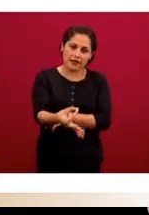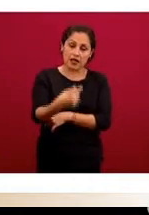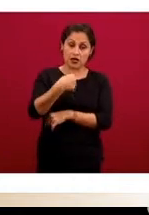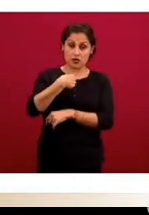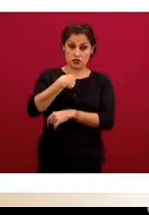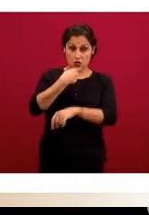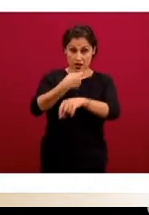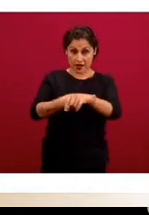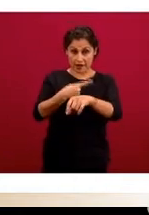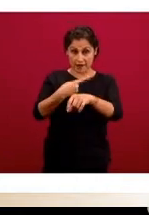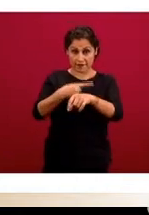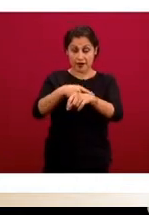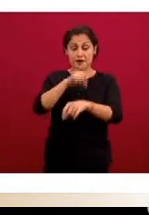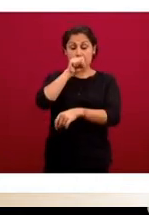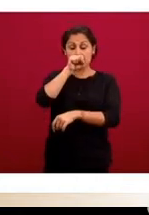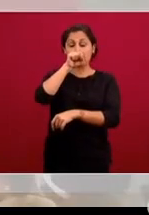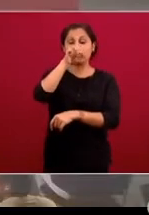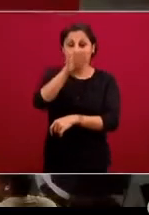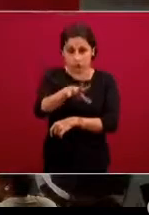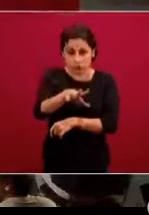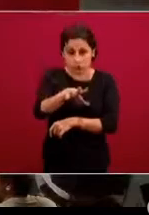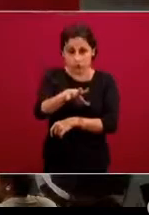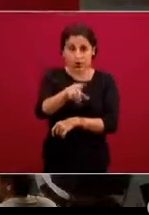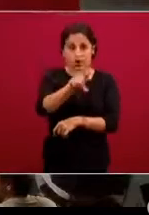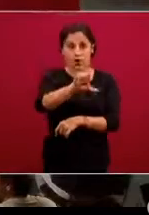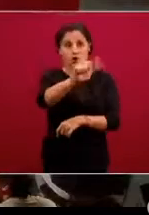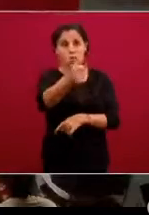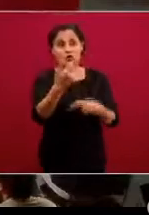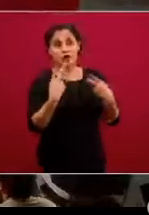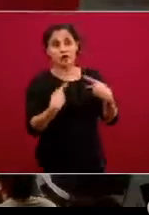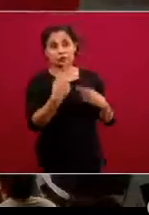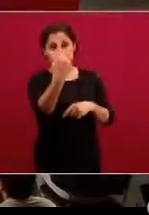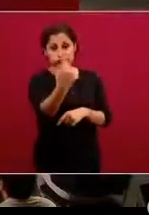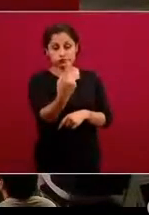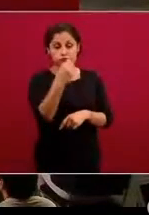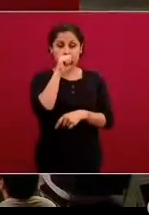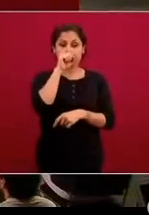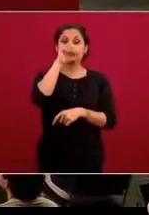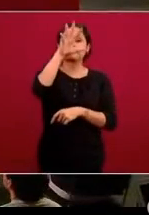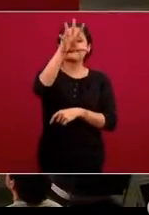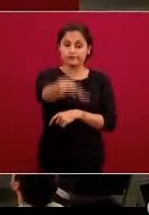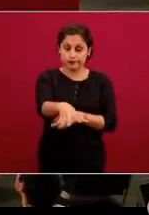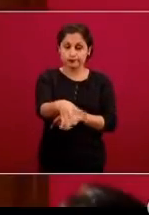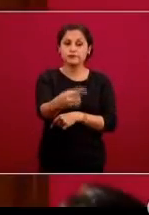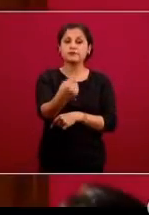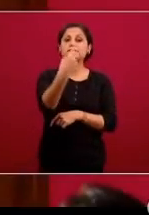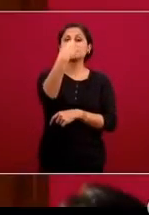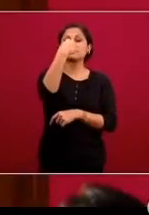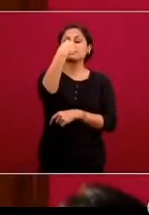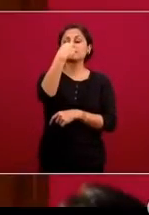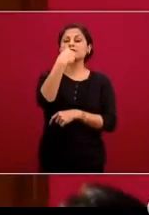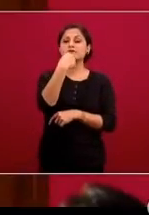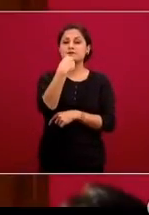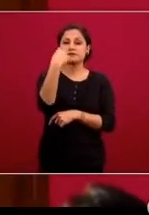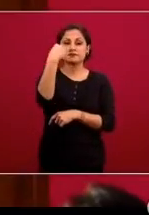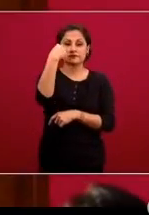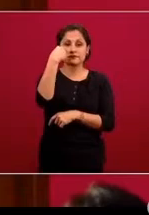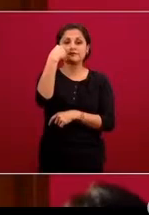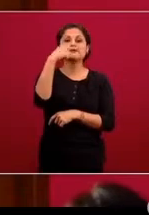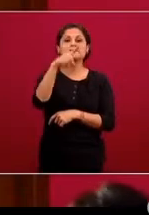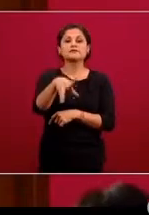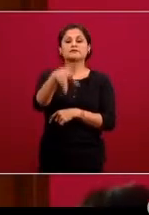other healthy people, maybe on their eyes, on their mouth, and then it starts to incubate. So